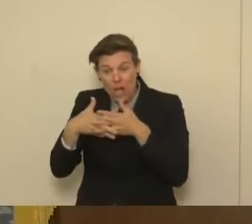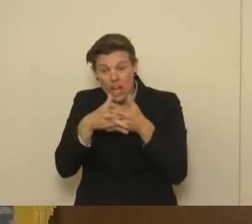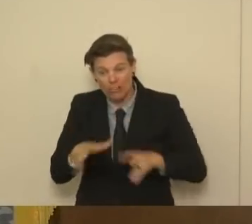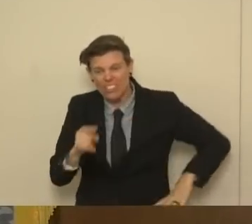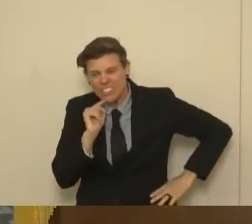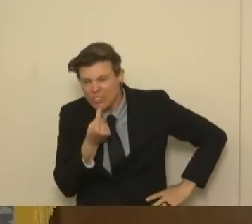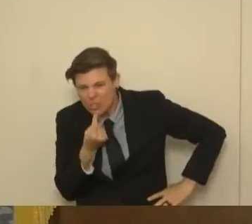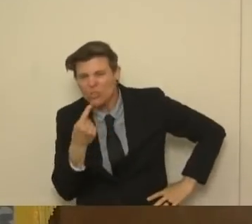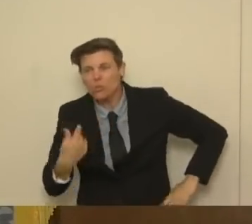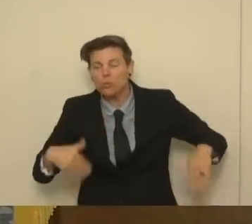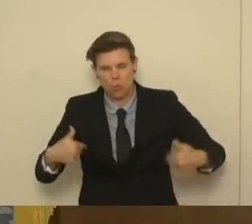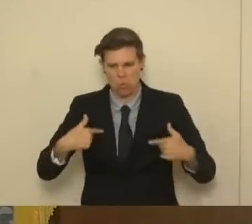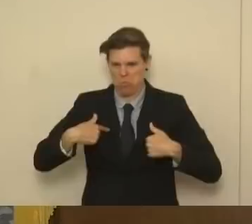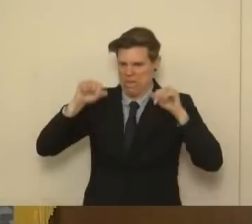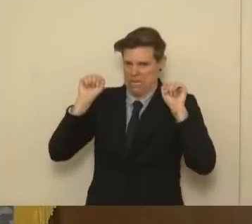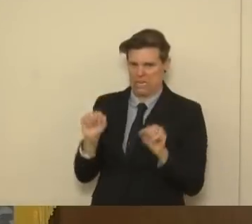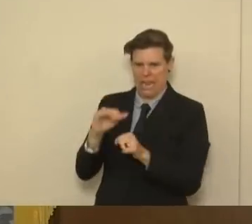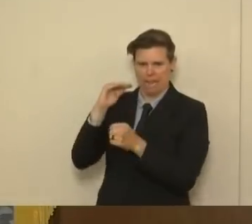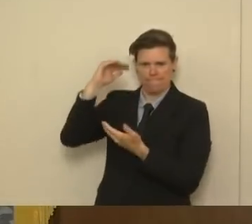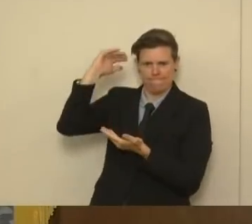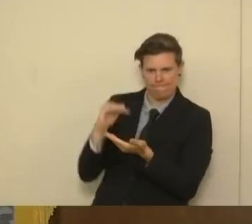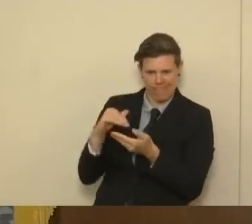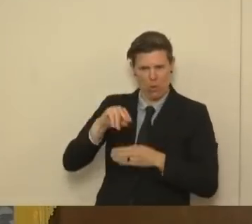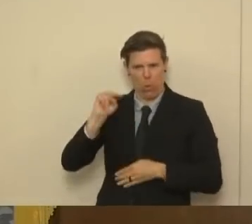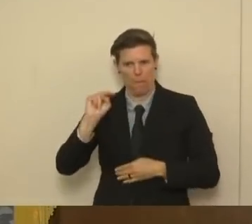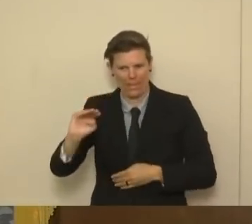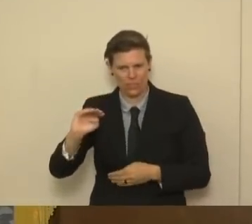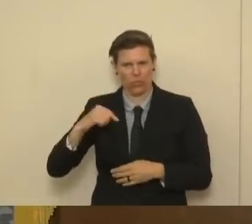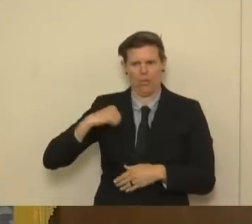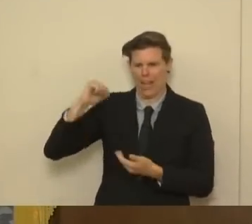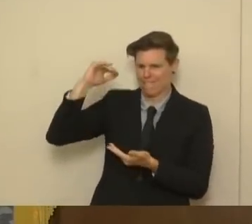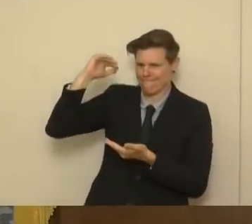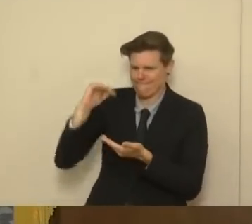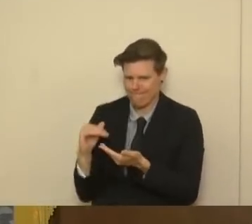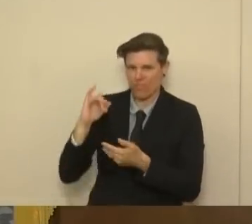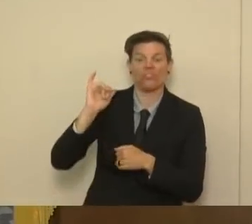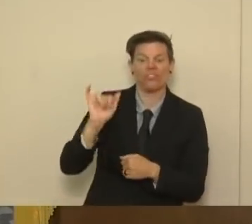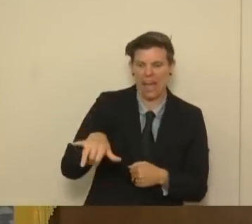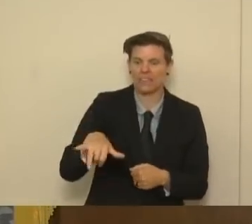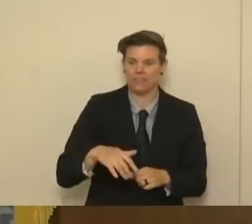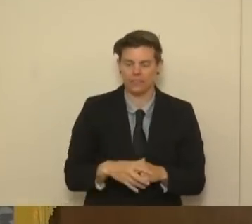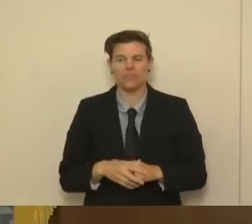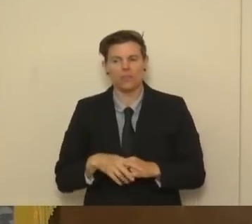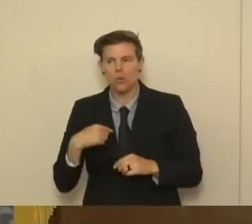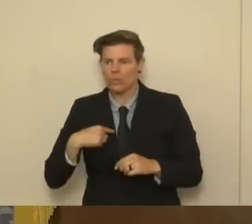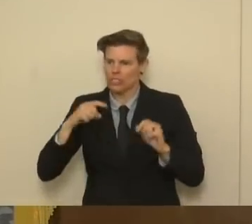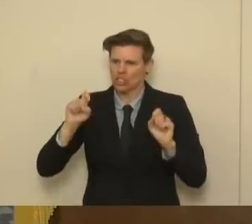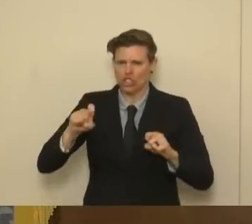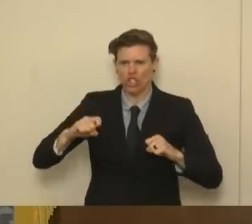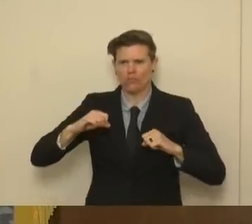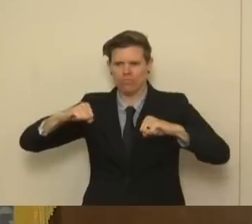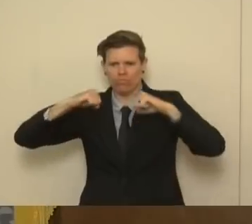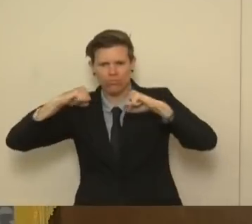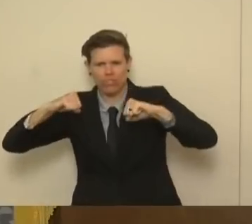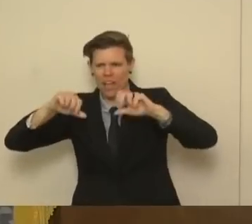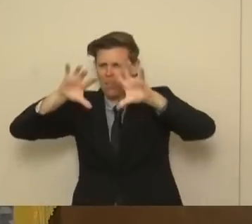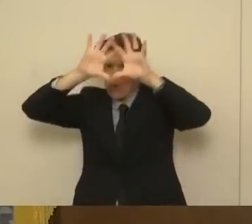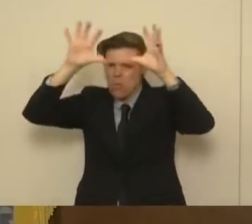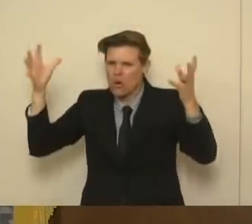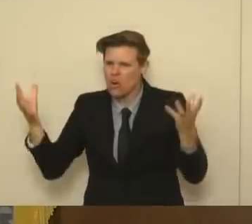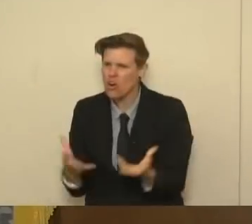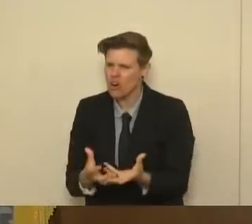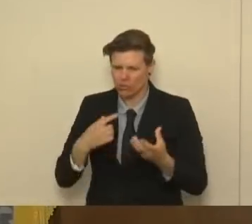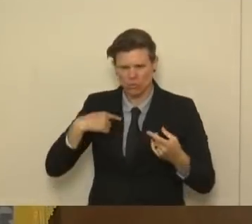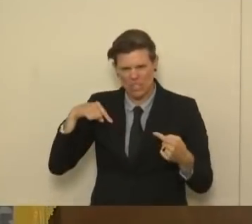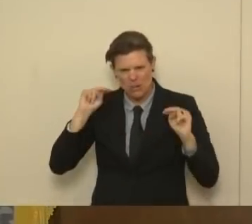it. I think this country should think about trying to prevent all of it. New Mexico can lead the way.